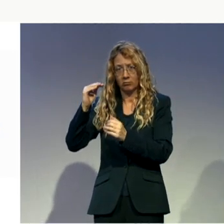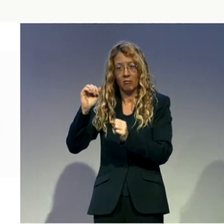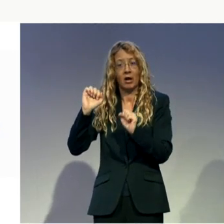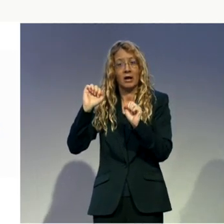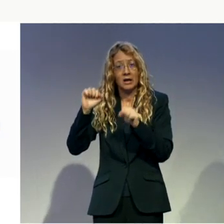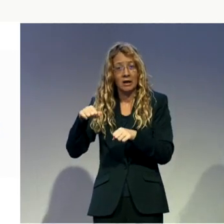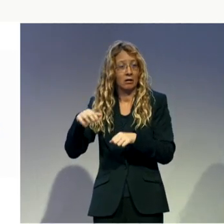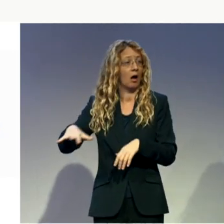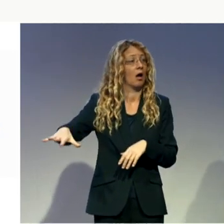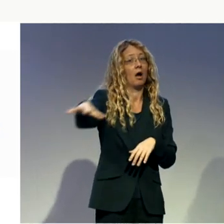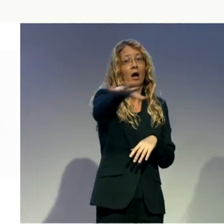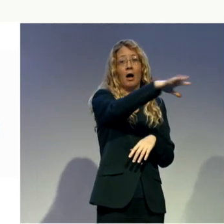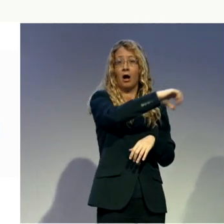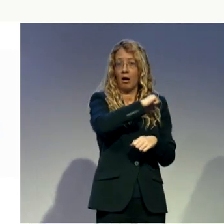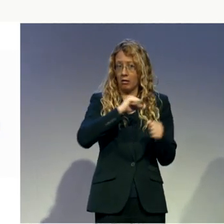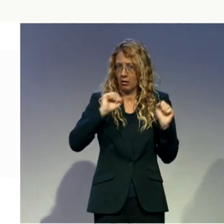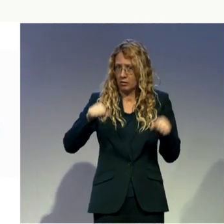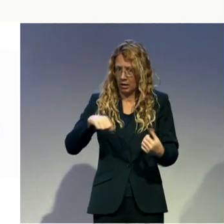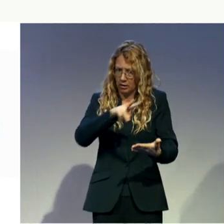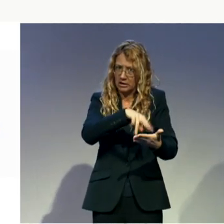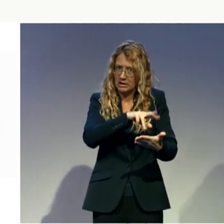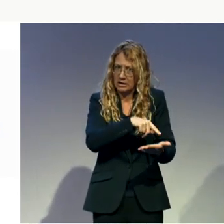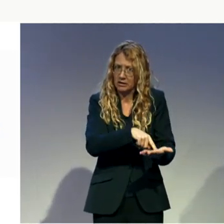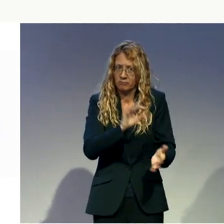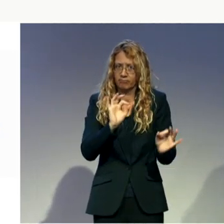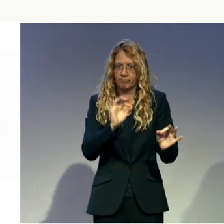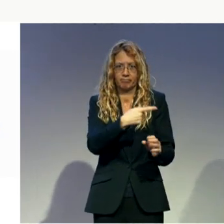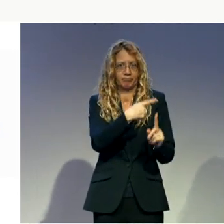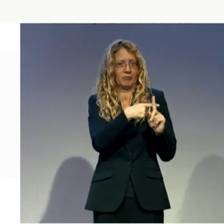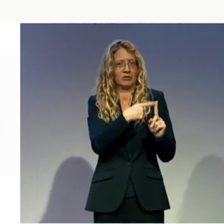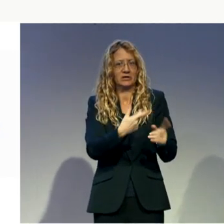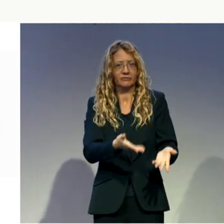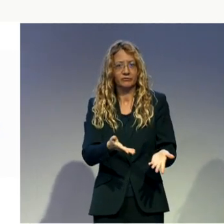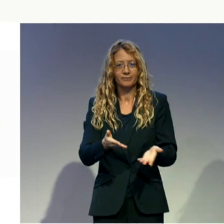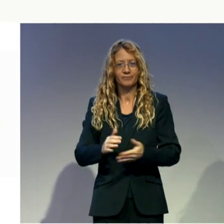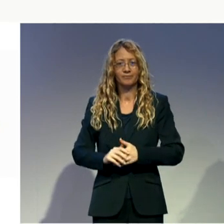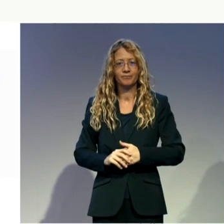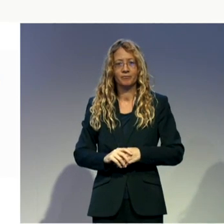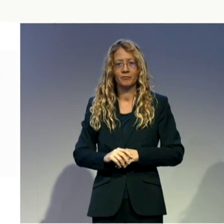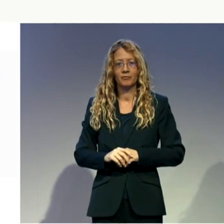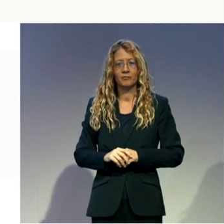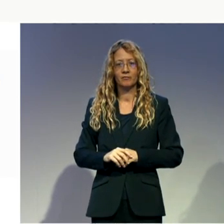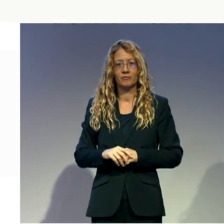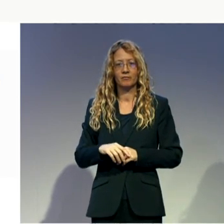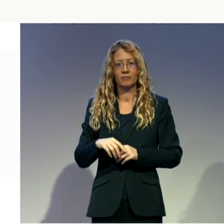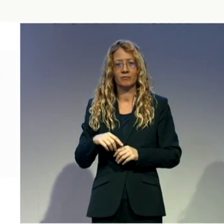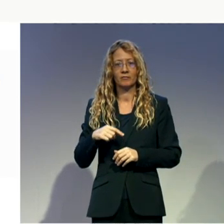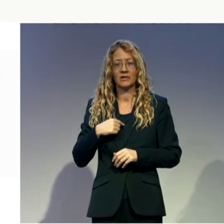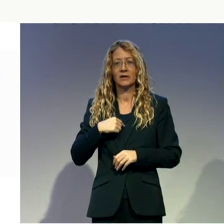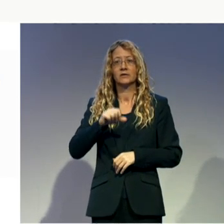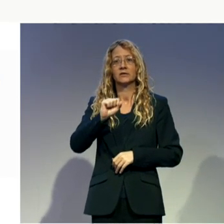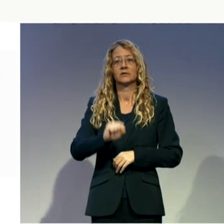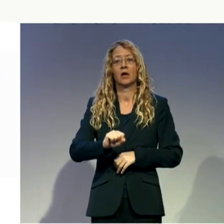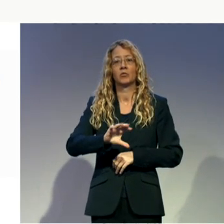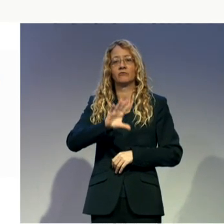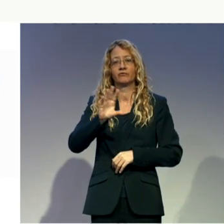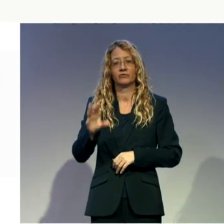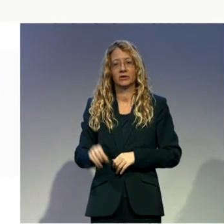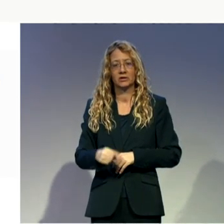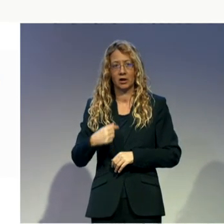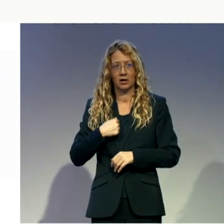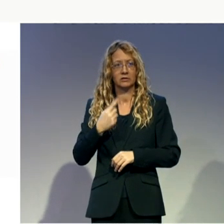and election processes. And coming from Southern Africa, I see how that is possible, you know, to